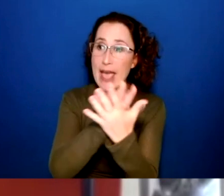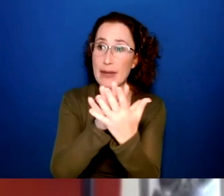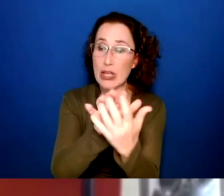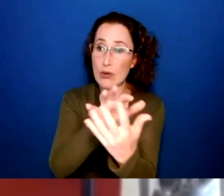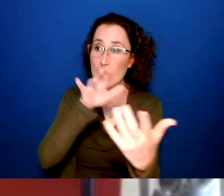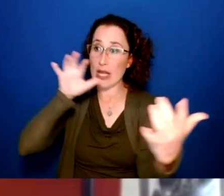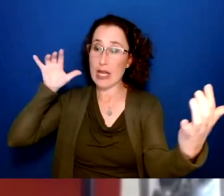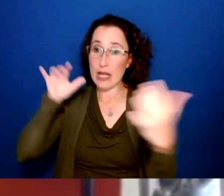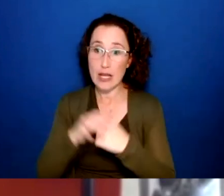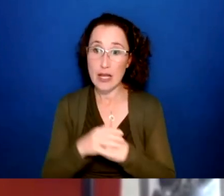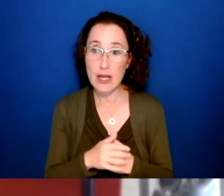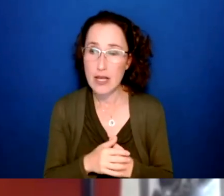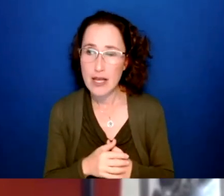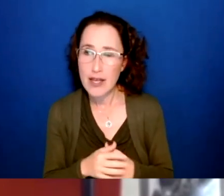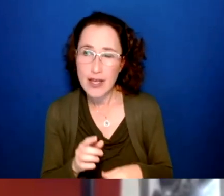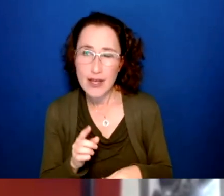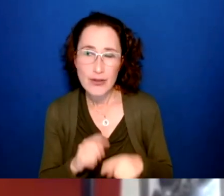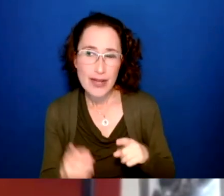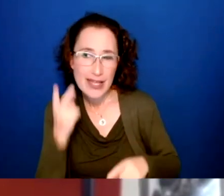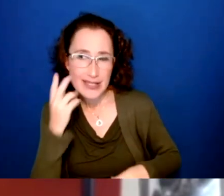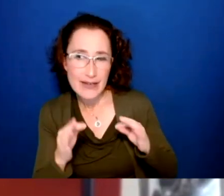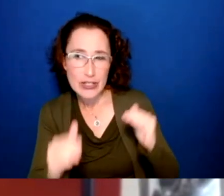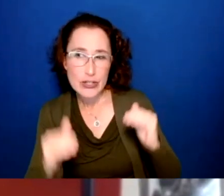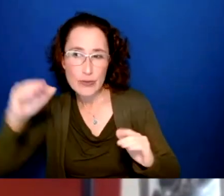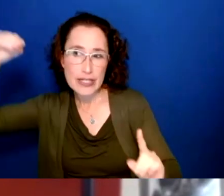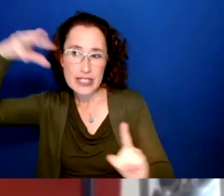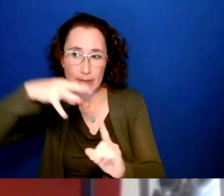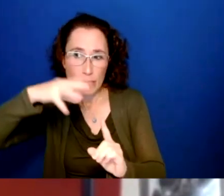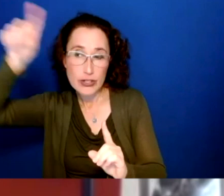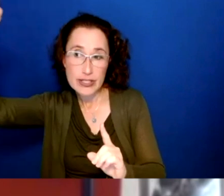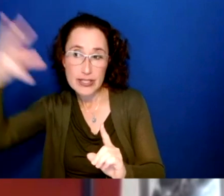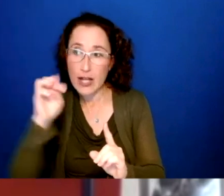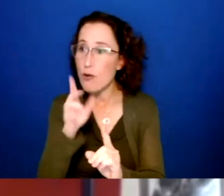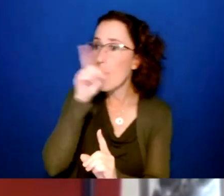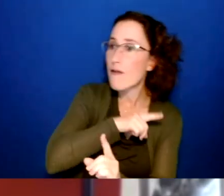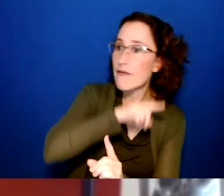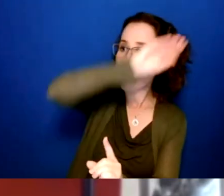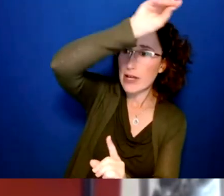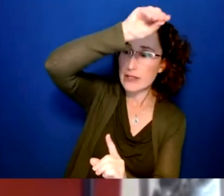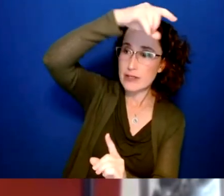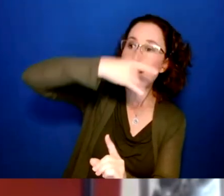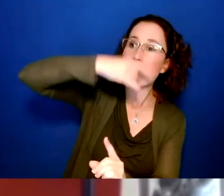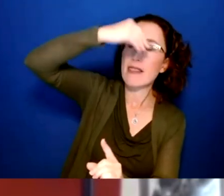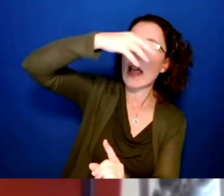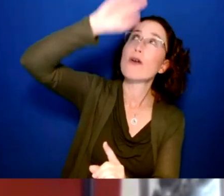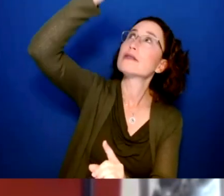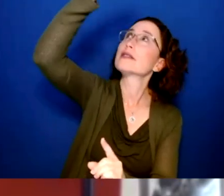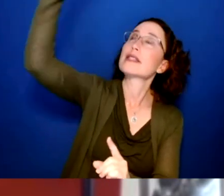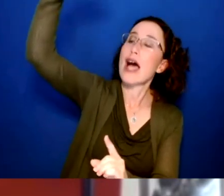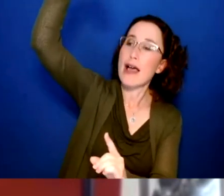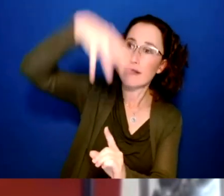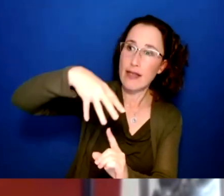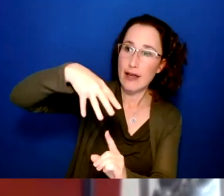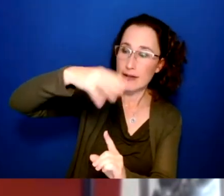by looking at it if it's overexposed in sunlight or it's overexposed in artificial light. And since or skylight, I guess you could say, that's mostly